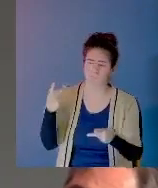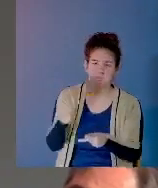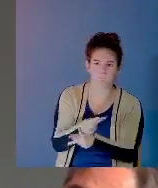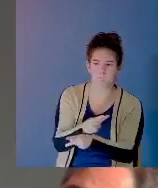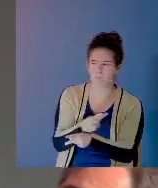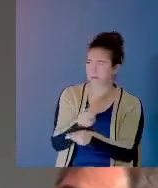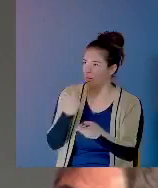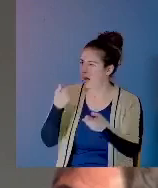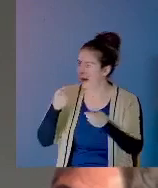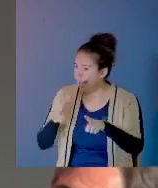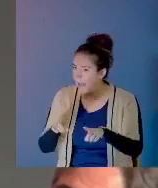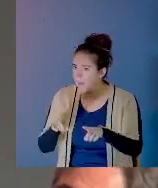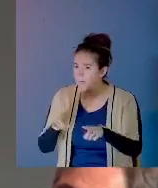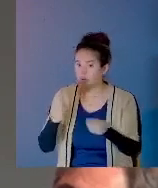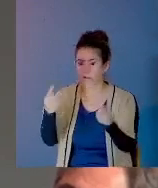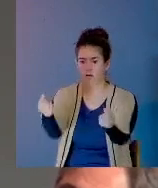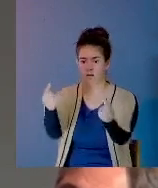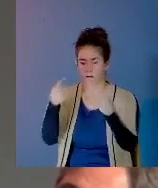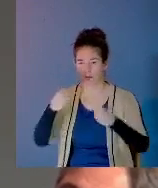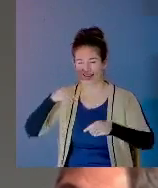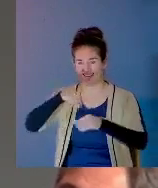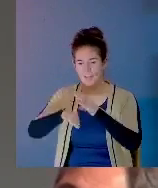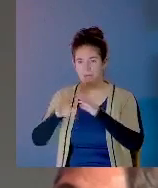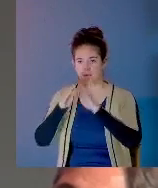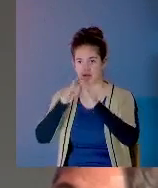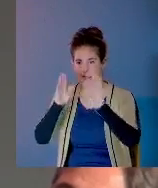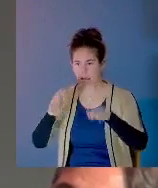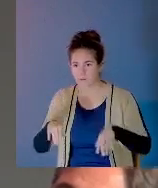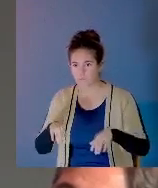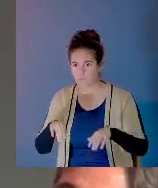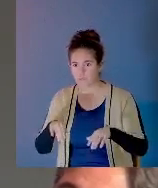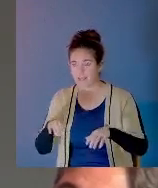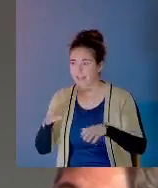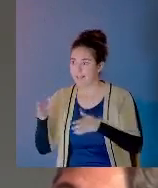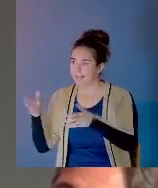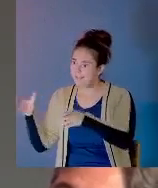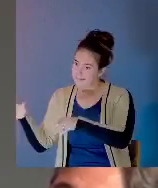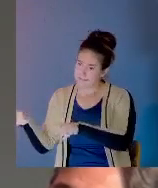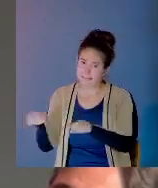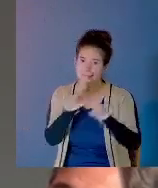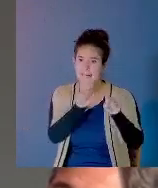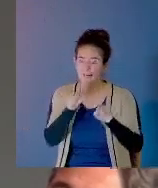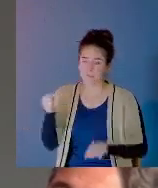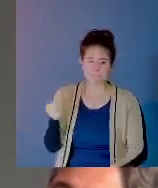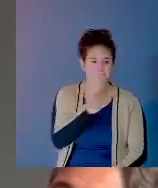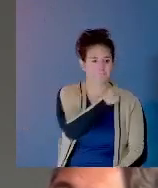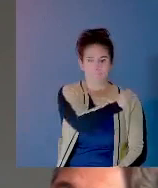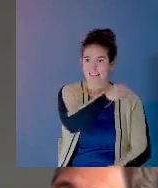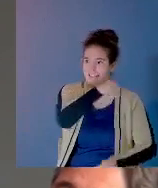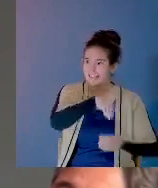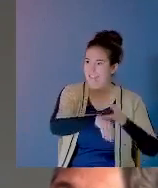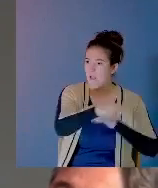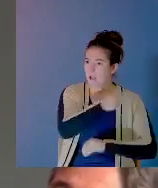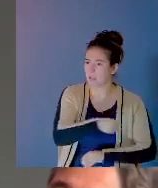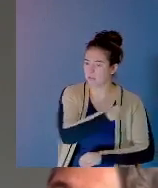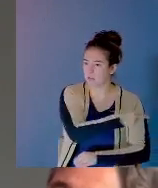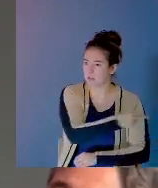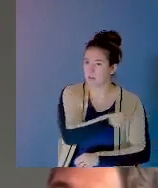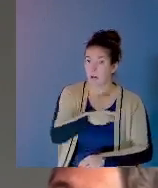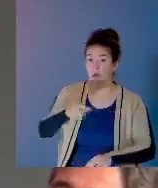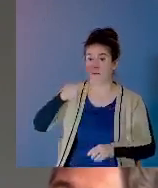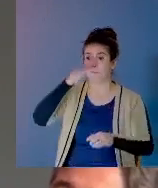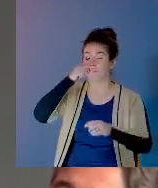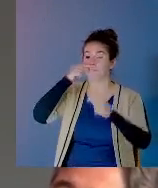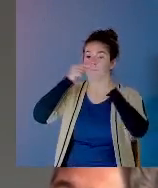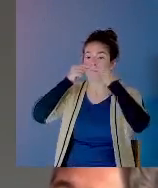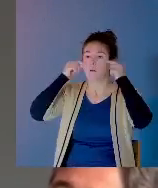me to the hospital. I was in there for a week, okay? And I was on maximum oxygen. I was told I was faking it,